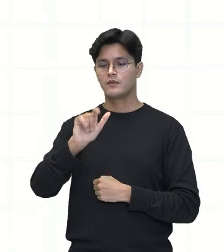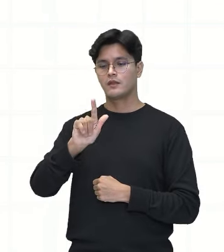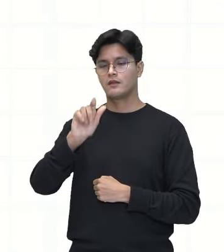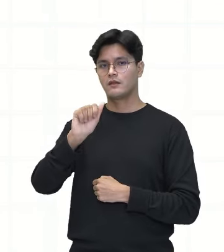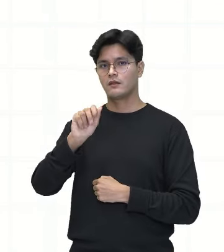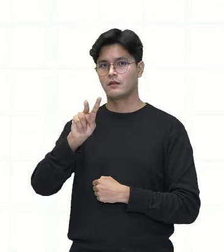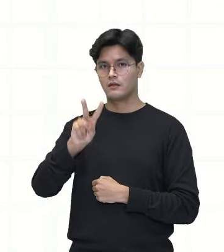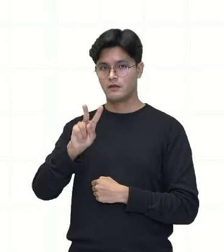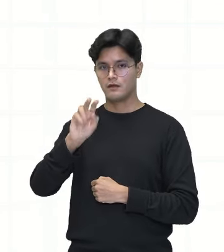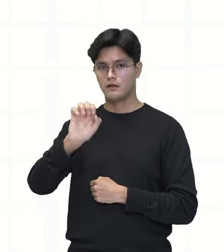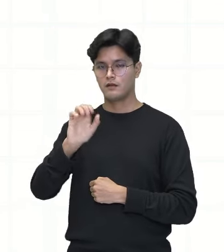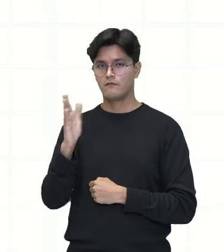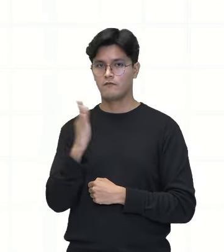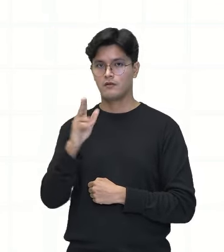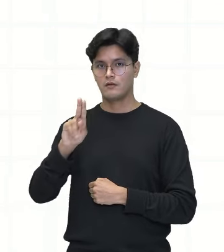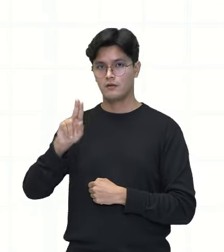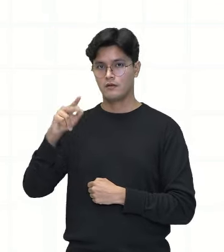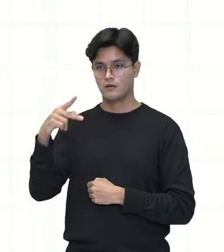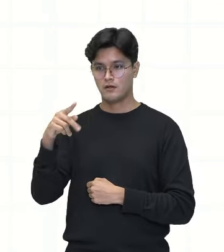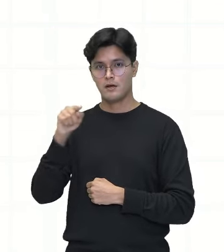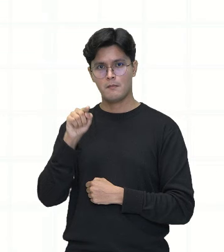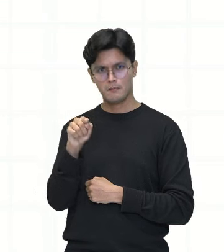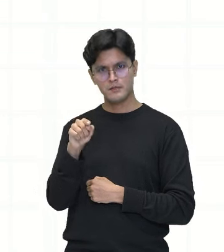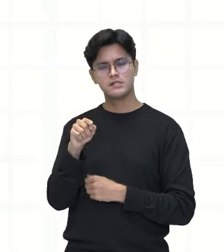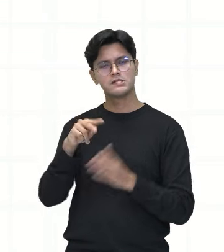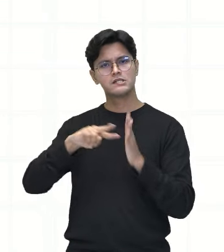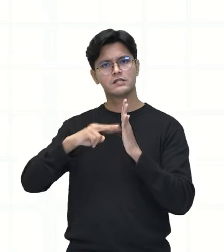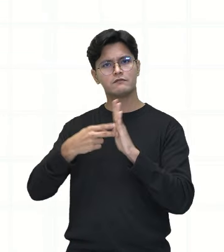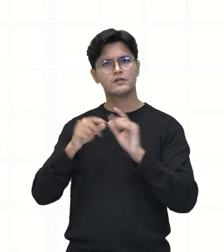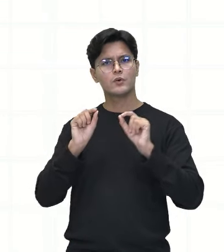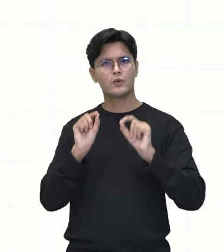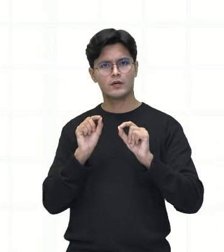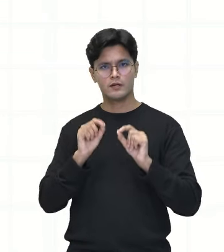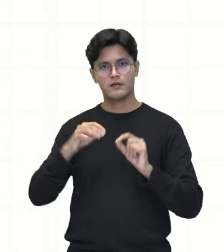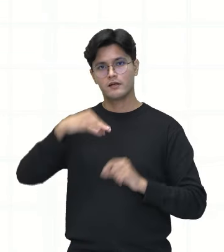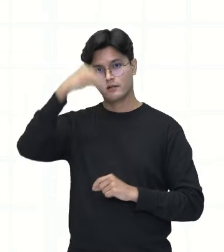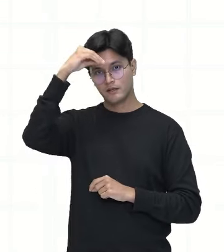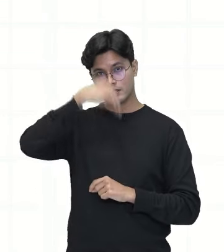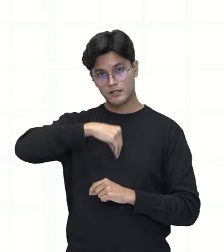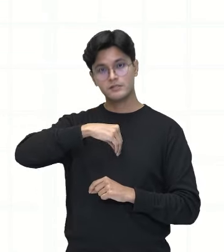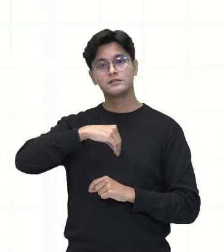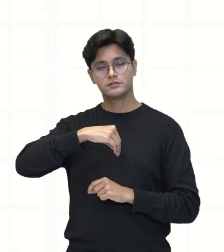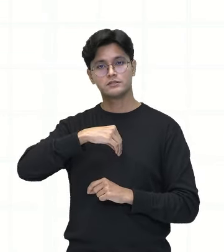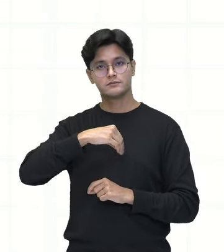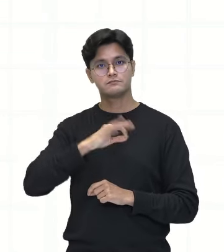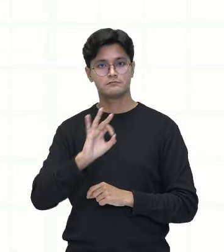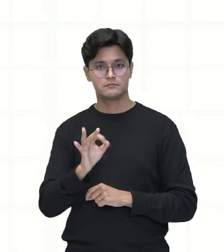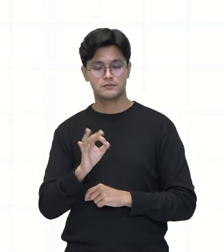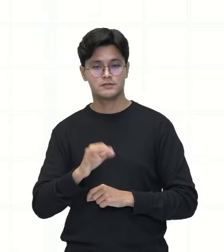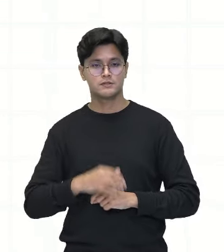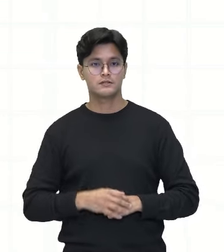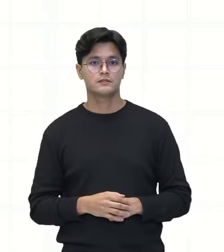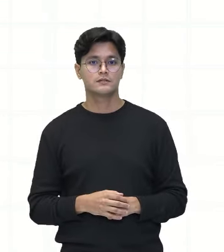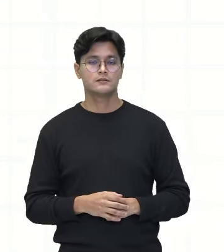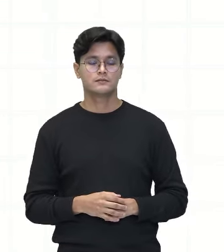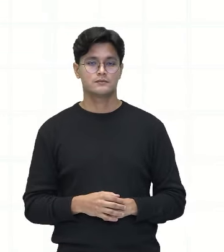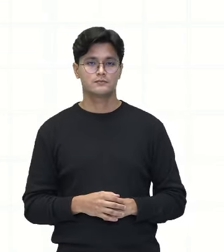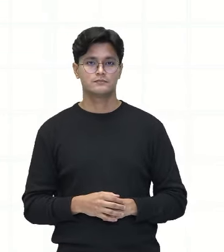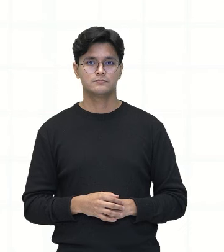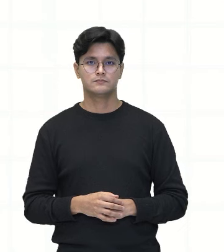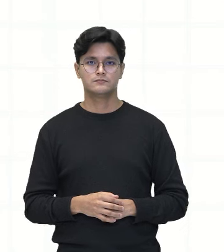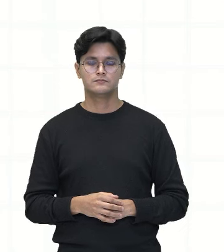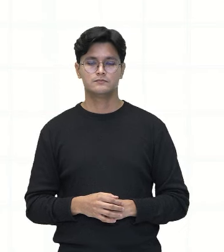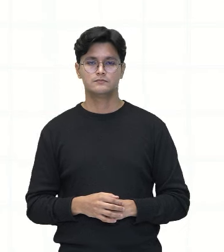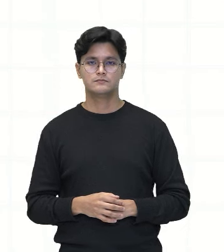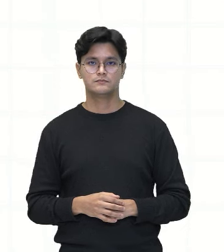está na forma do passado. Então, ela disse que desistiu de algo, né? As I sat down on the couch in the family room, my